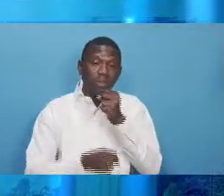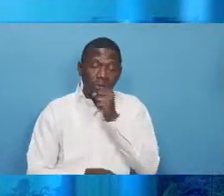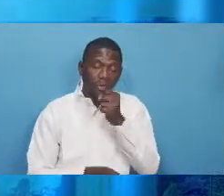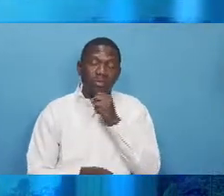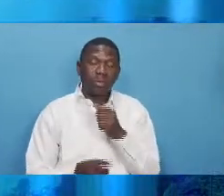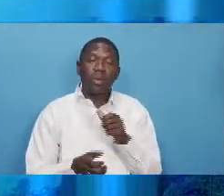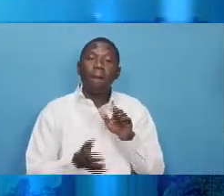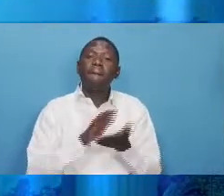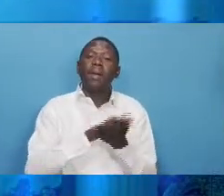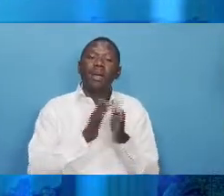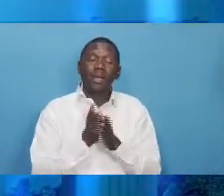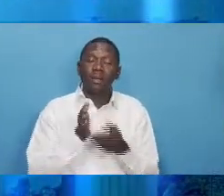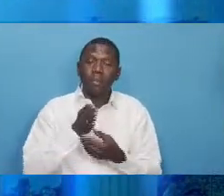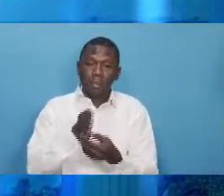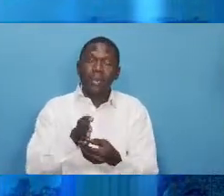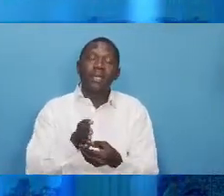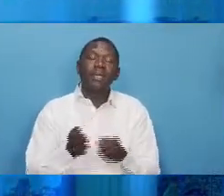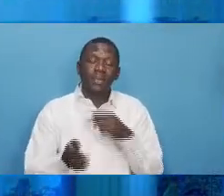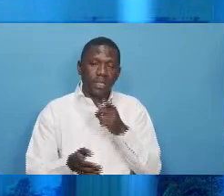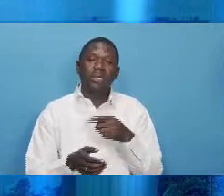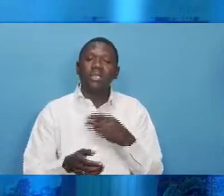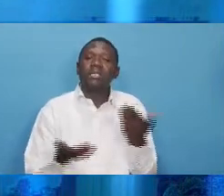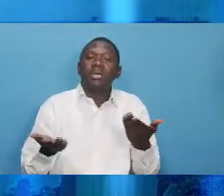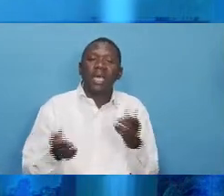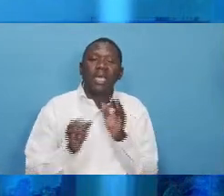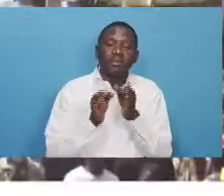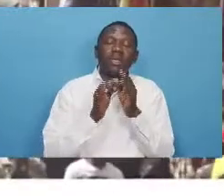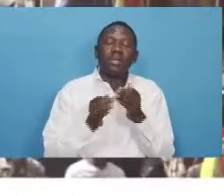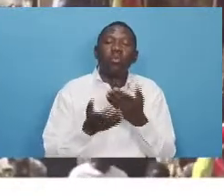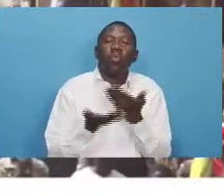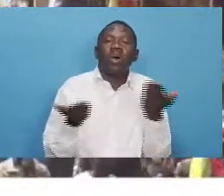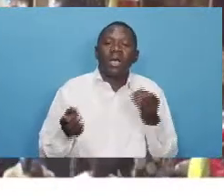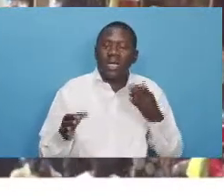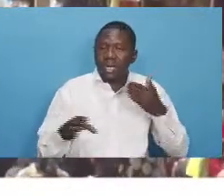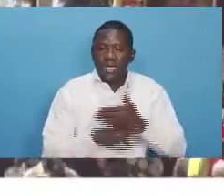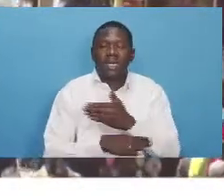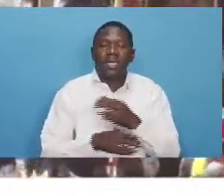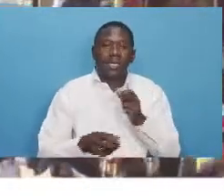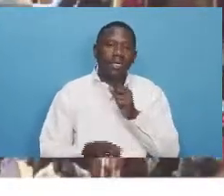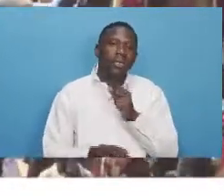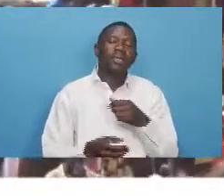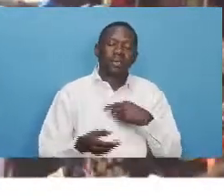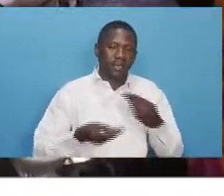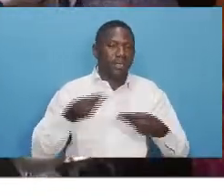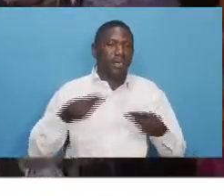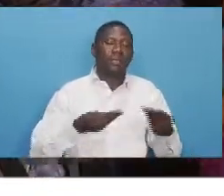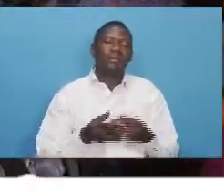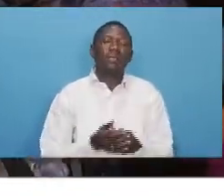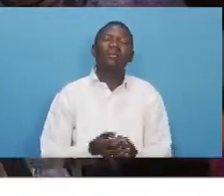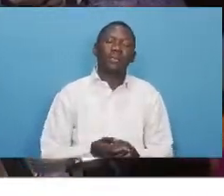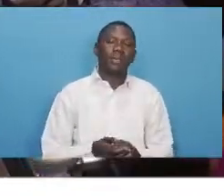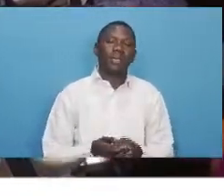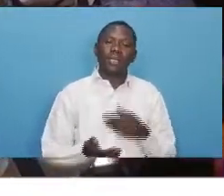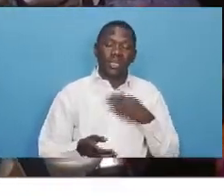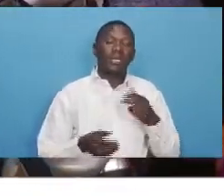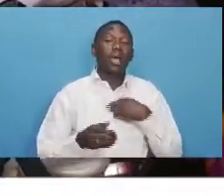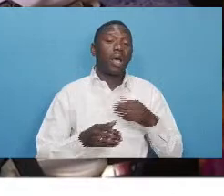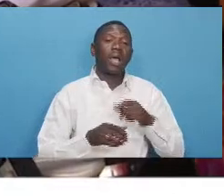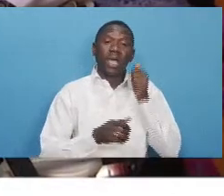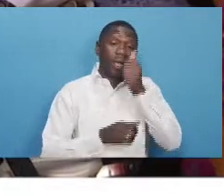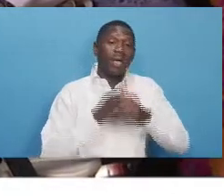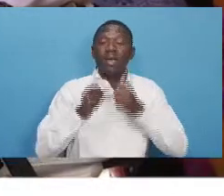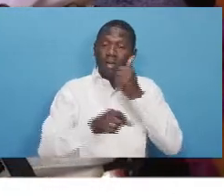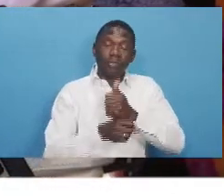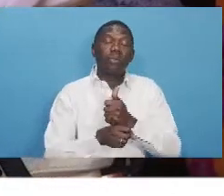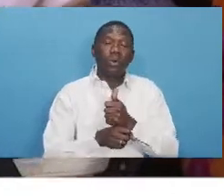for this year's delay. Lole M. Camara has more. Korite sales, or Wanter, is an annual open market held a few